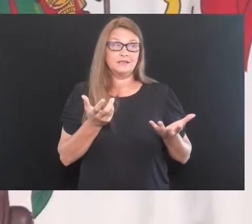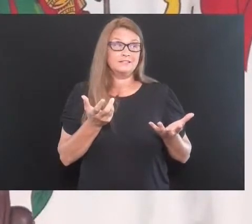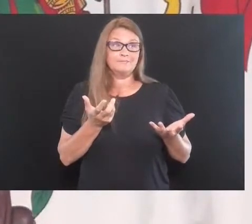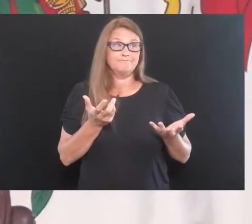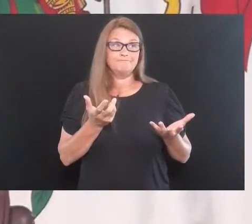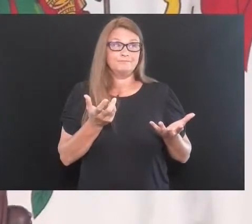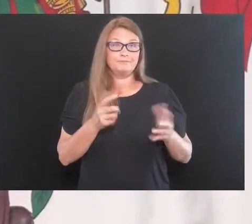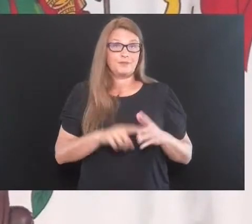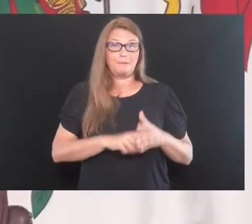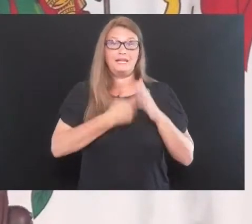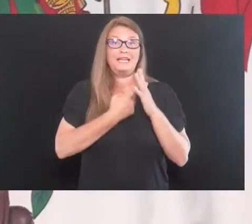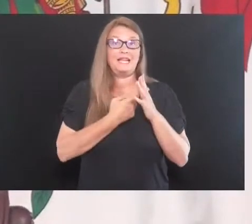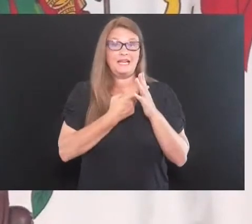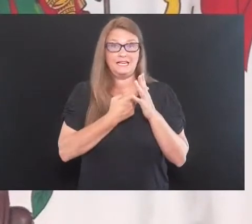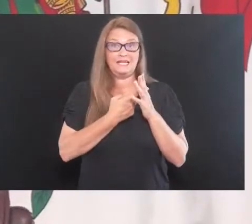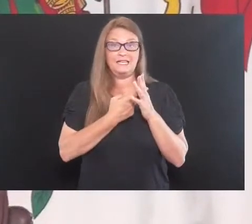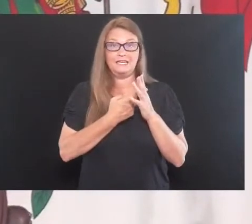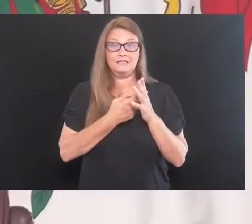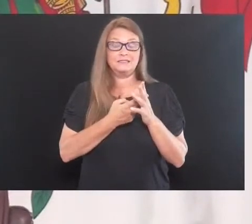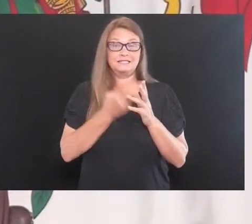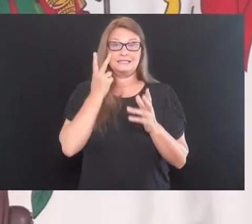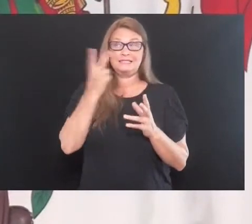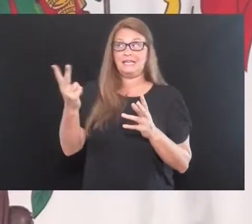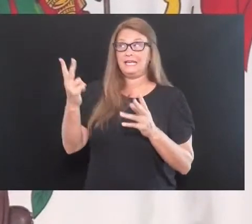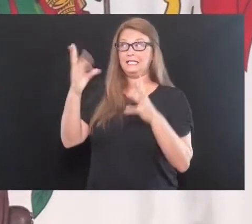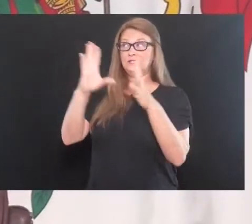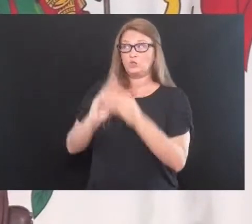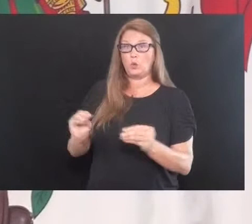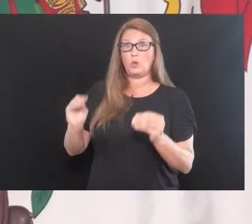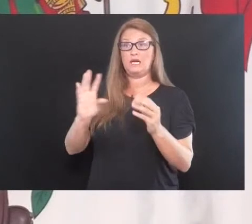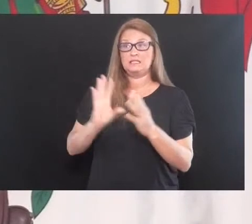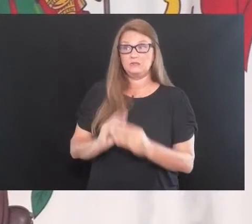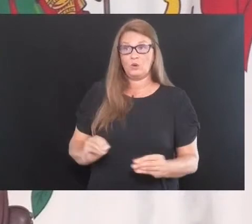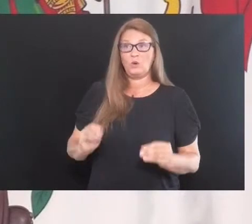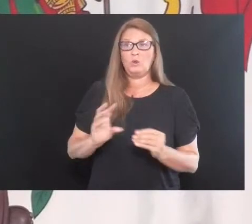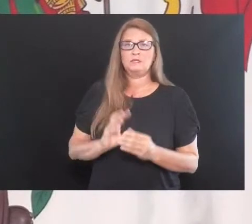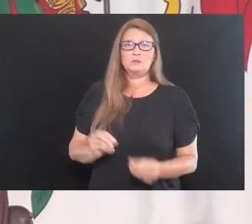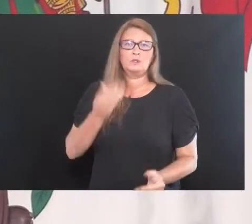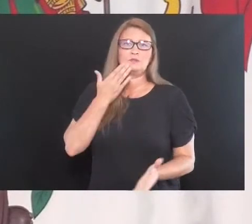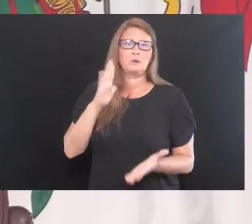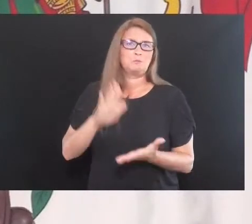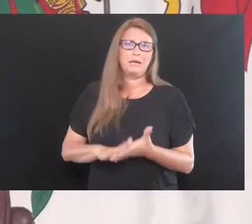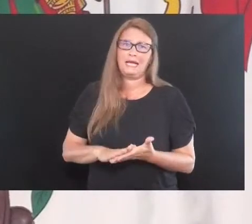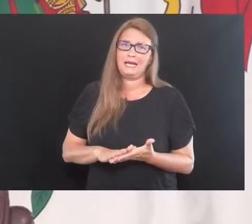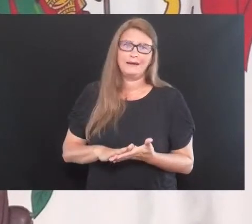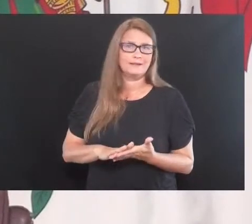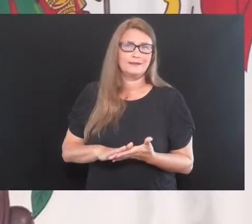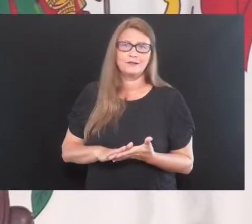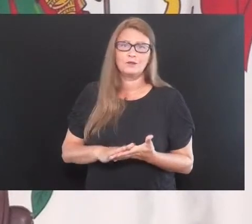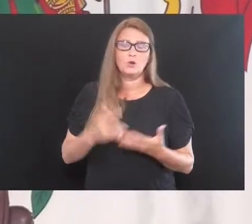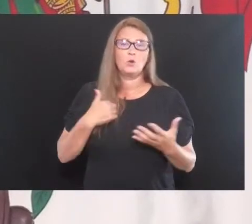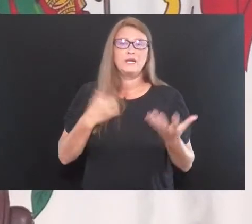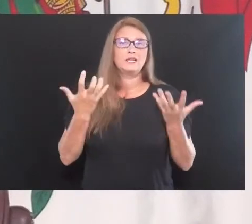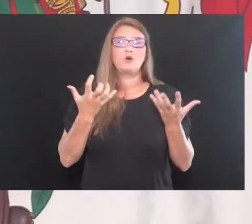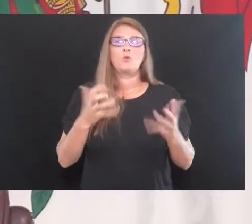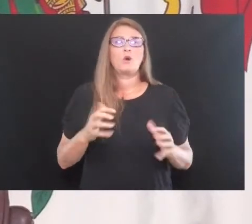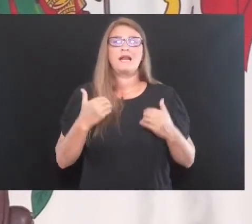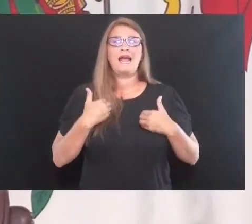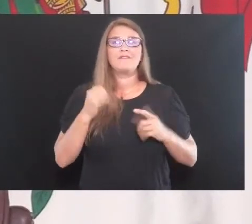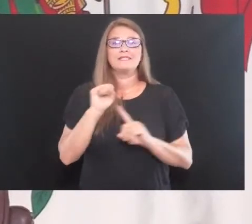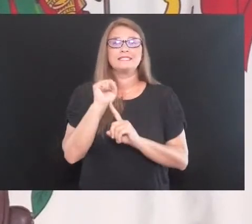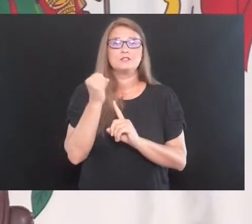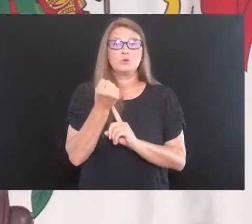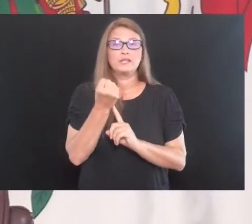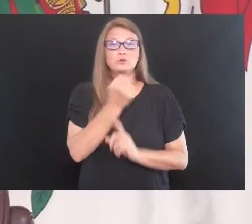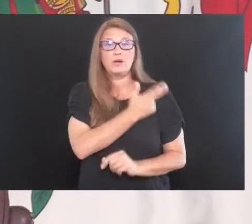there's just beginning to be horror story after horror story, and that's the biggest danger that we've got to worry about. Is we're going to get in a situation where